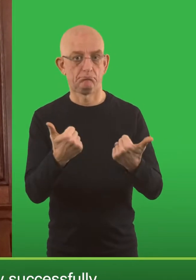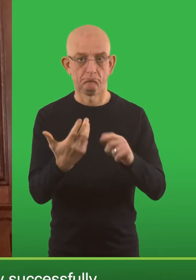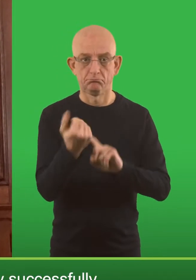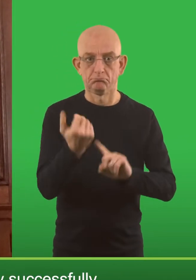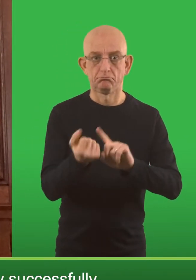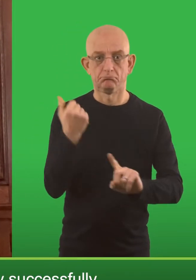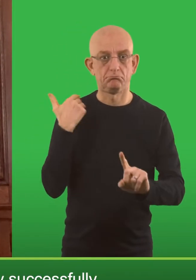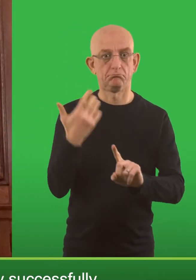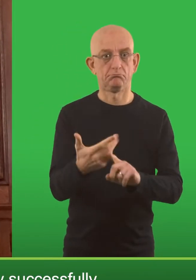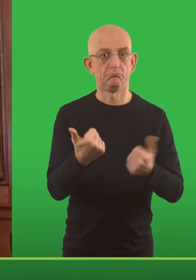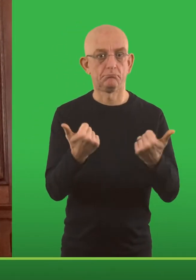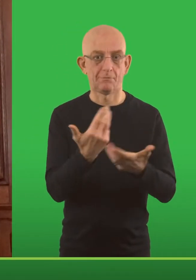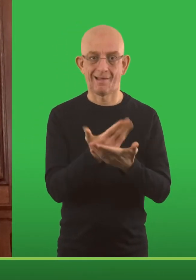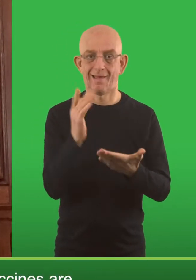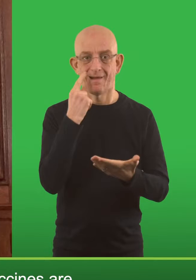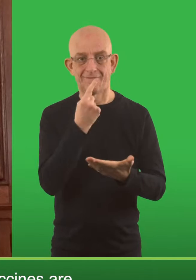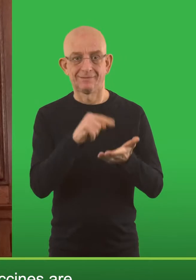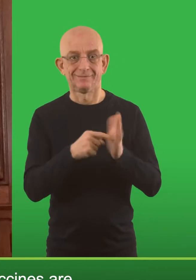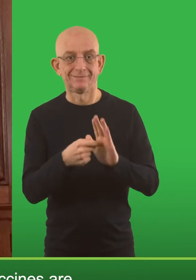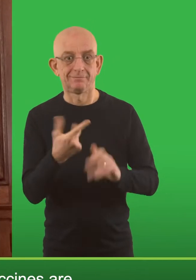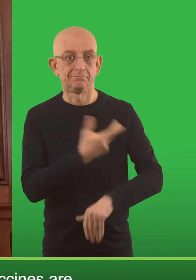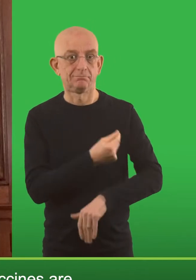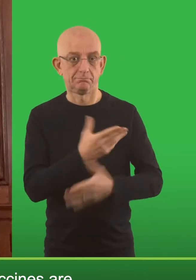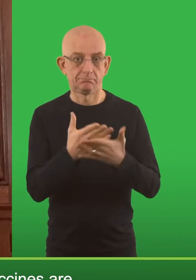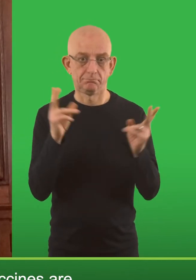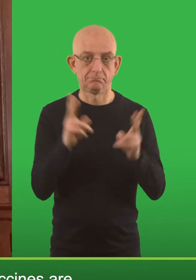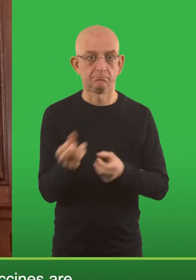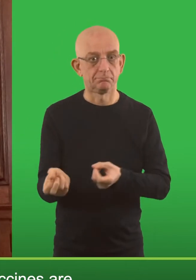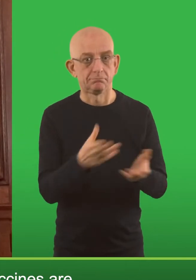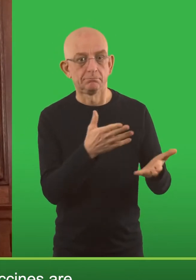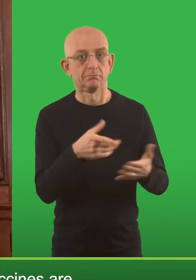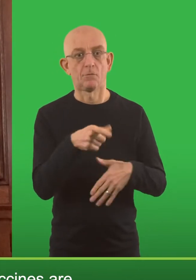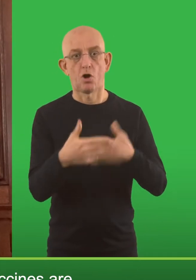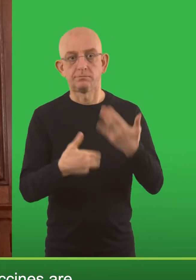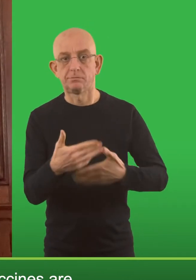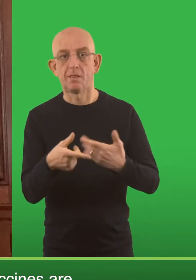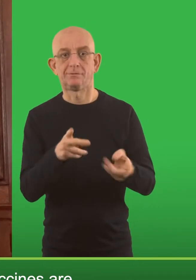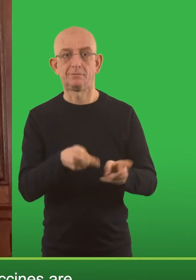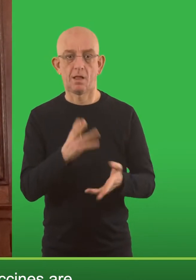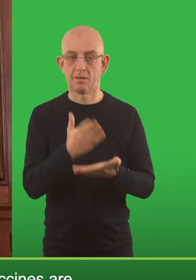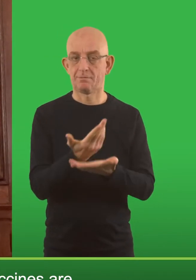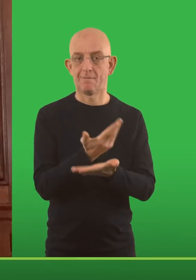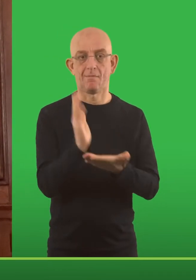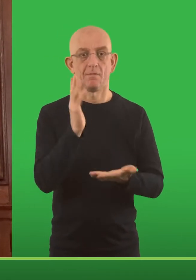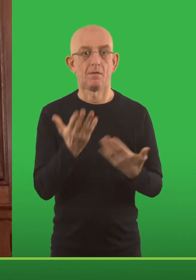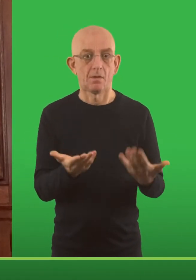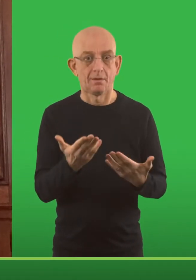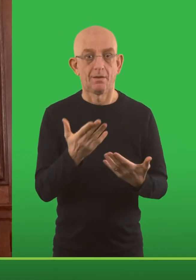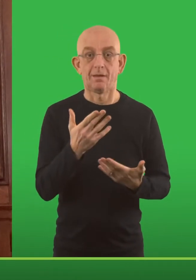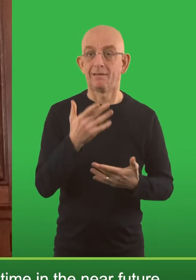deployment continues very successfully. There's very clear evidence that vaccines are reducing hospitalisations and deaths, no doubt